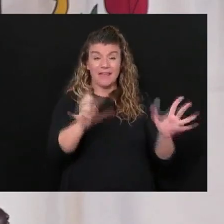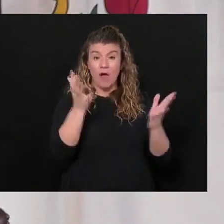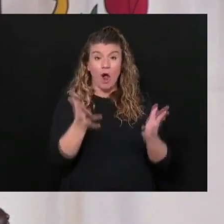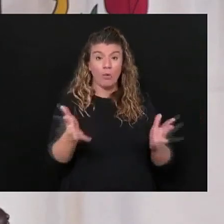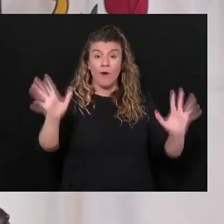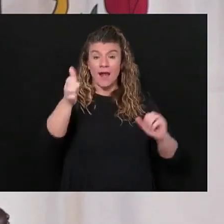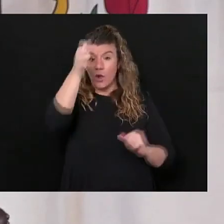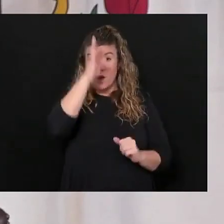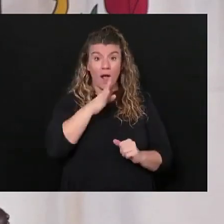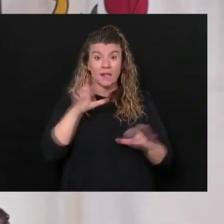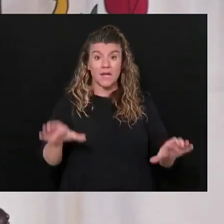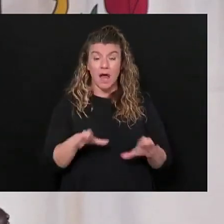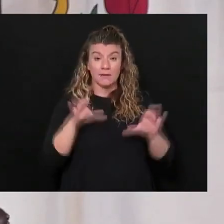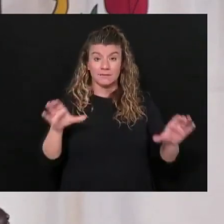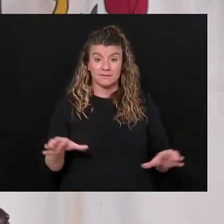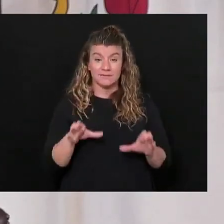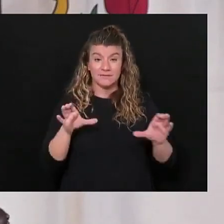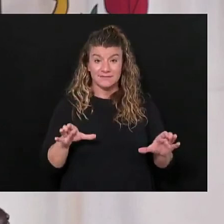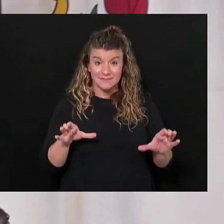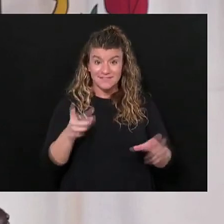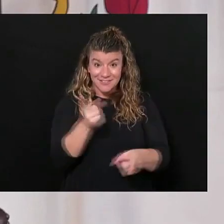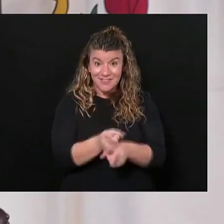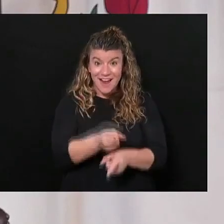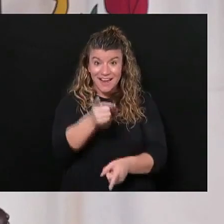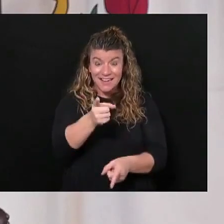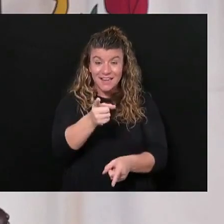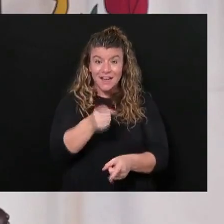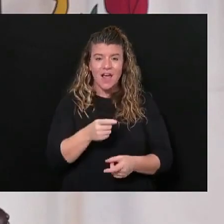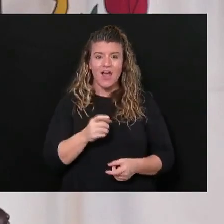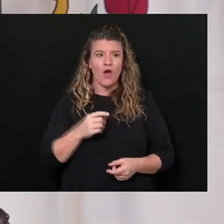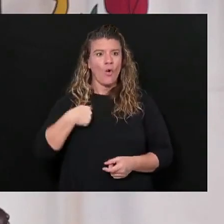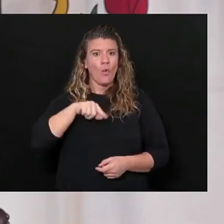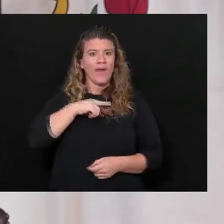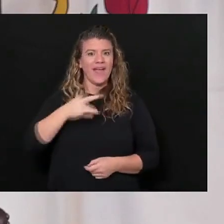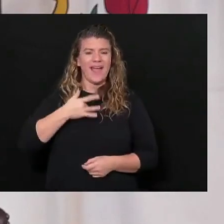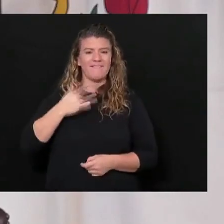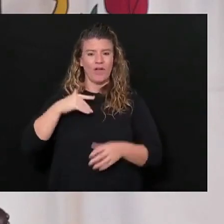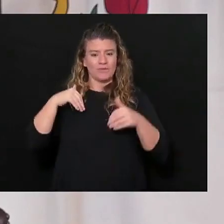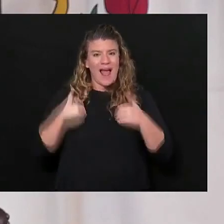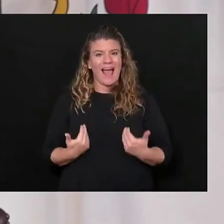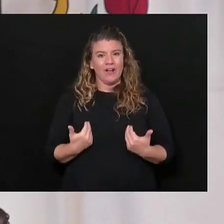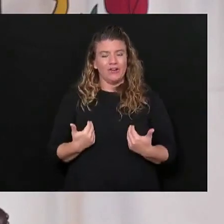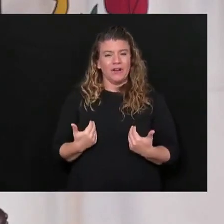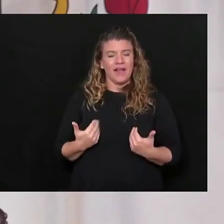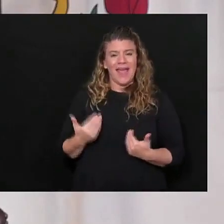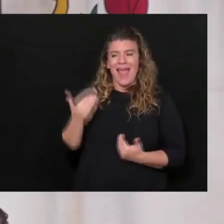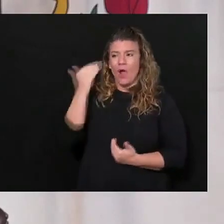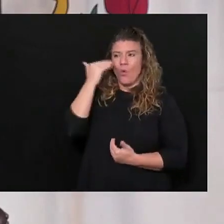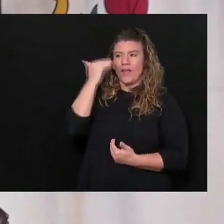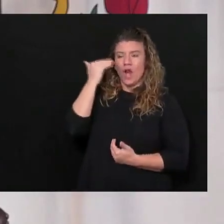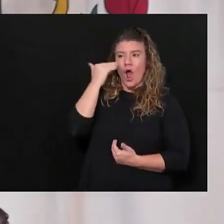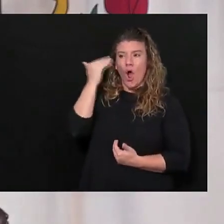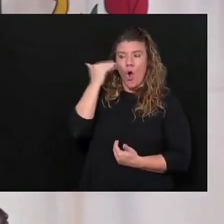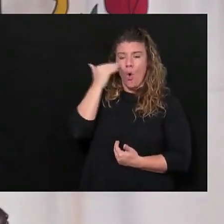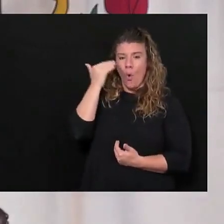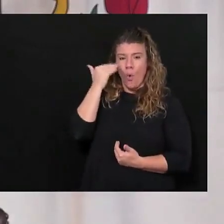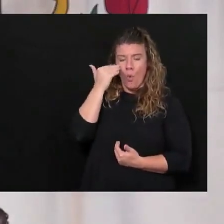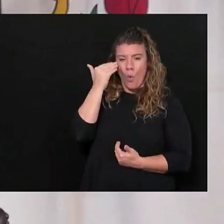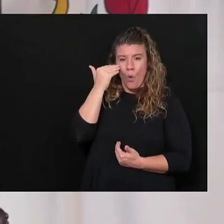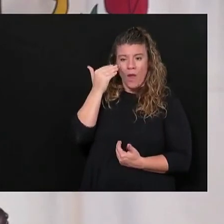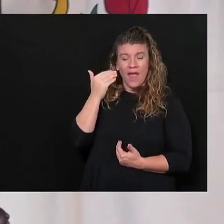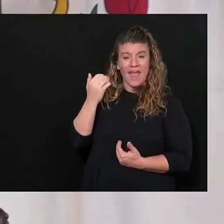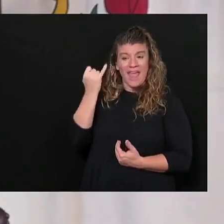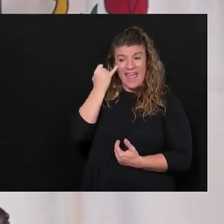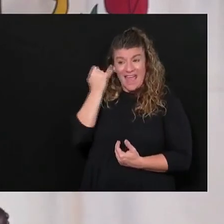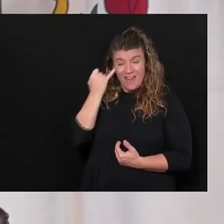Well, you see, from our standpoint of being tired and knowing that if we had an